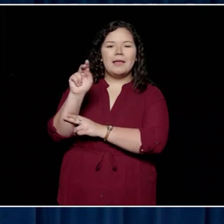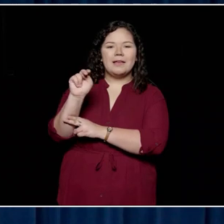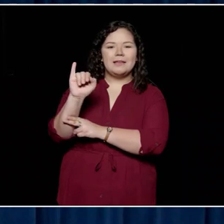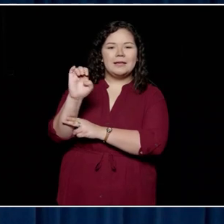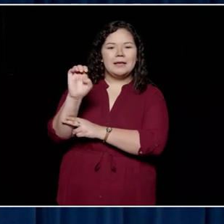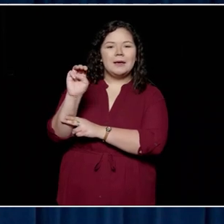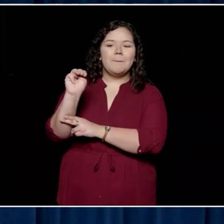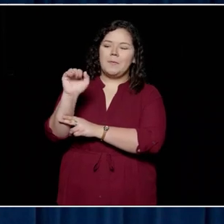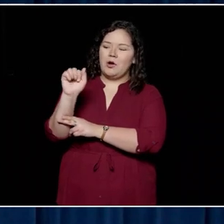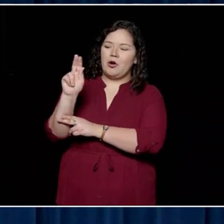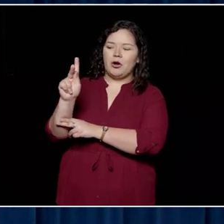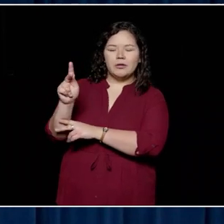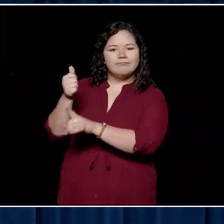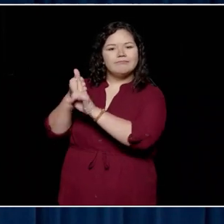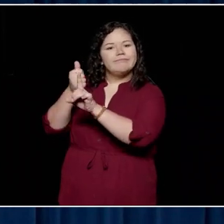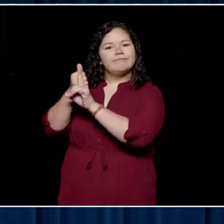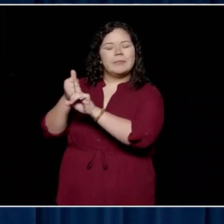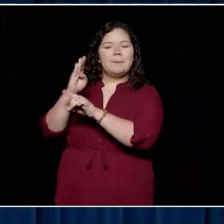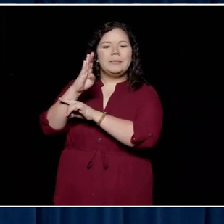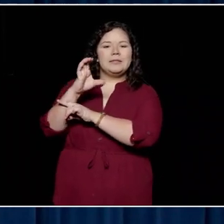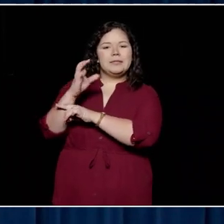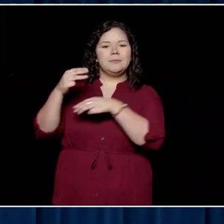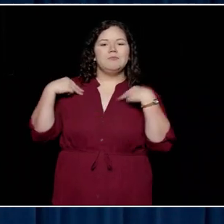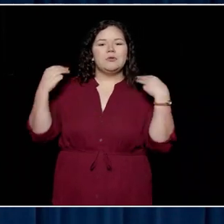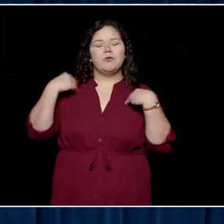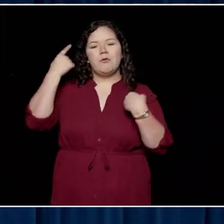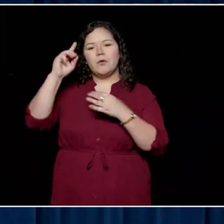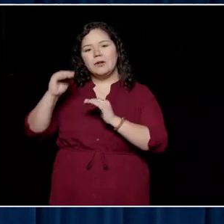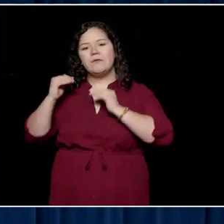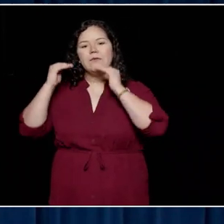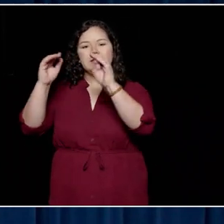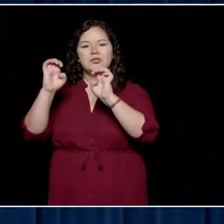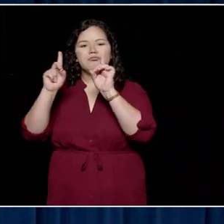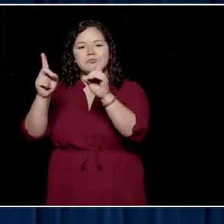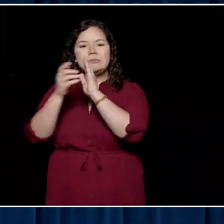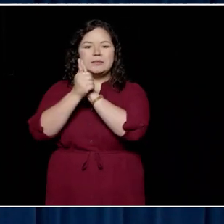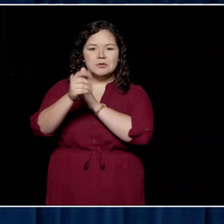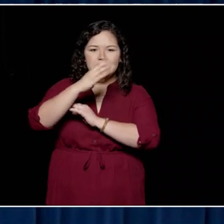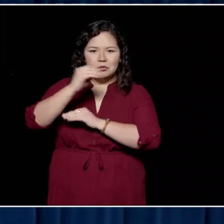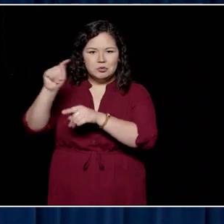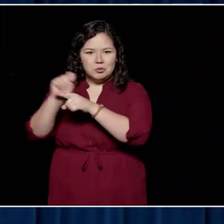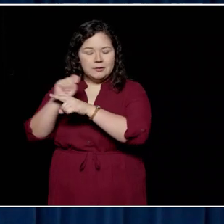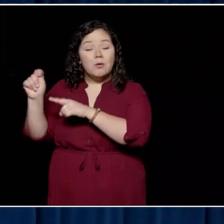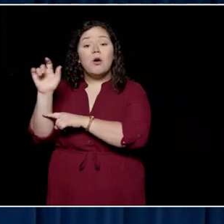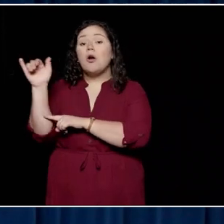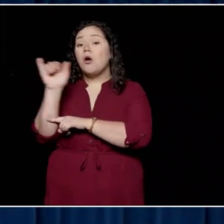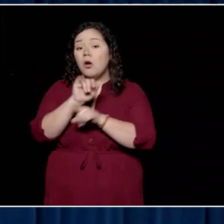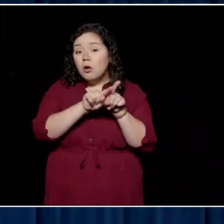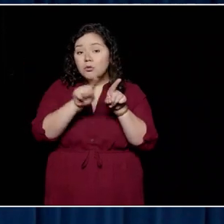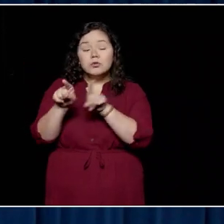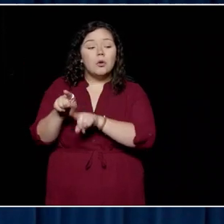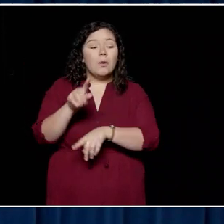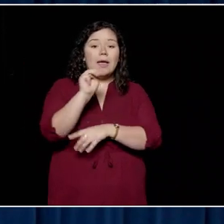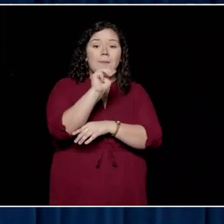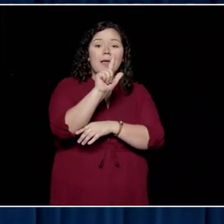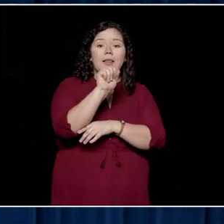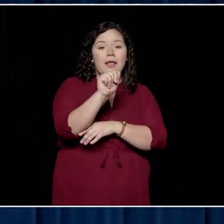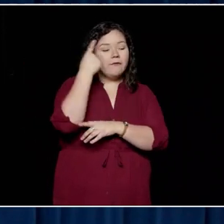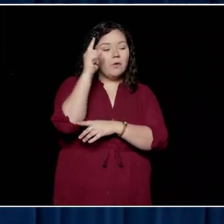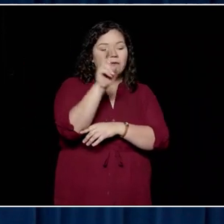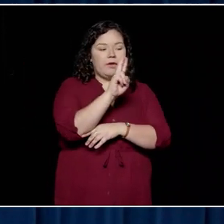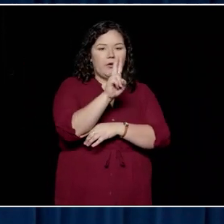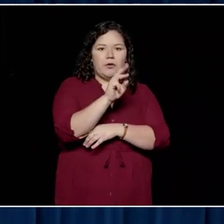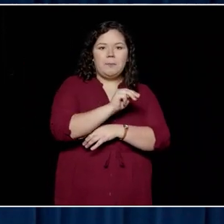Mark, British Columbia's Minister of Advanced Education, Skills and Training, and MLA for Vancouver Mount Pleasant,